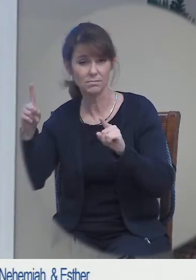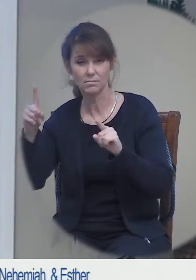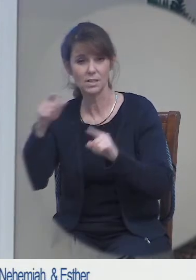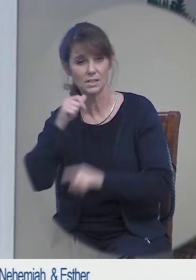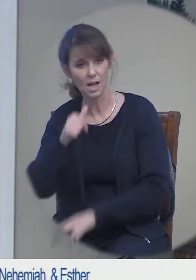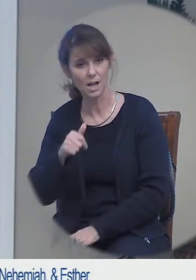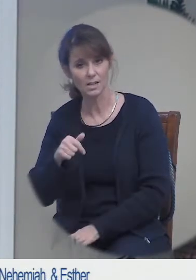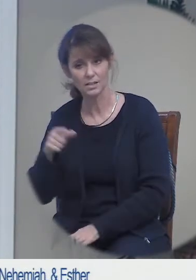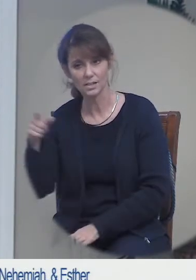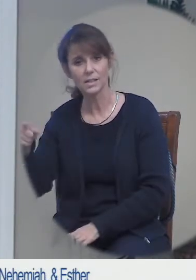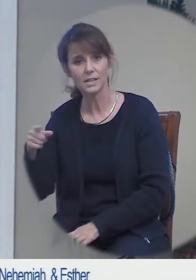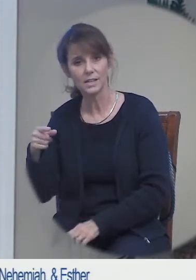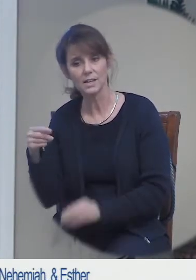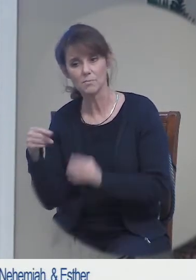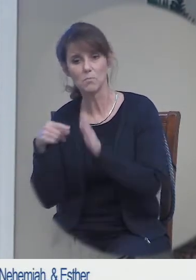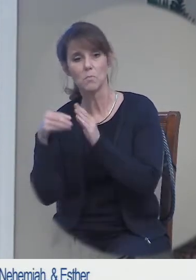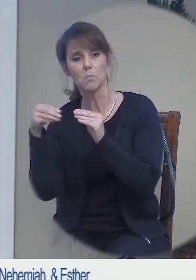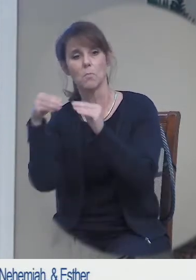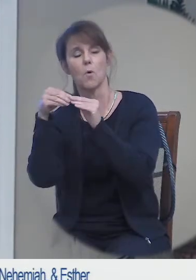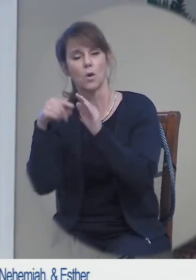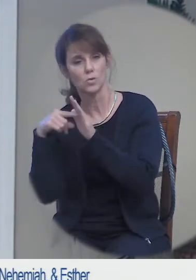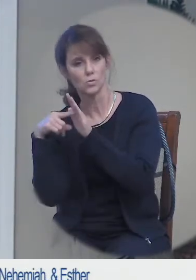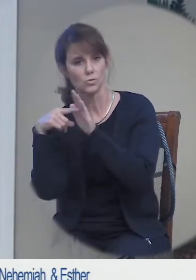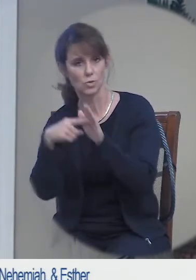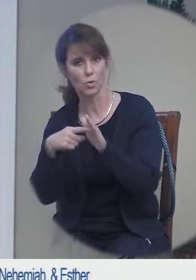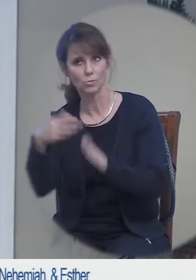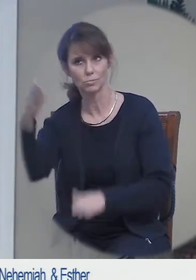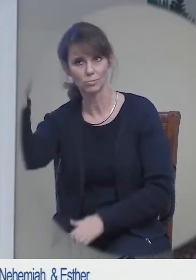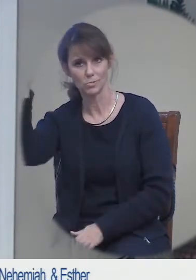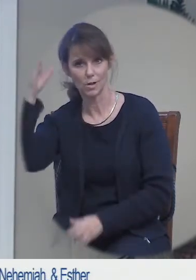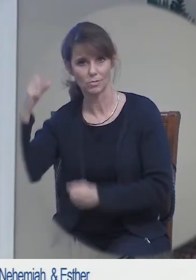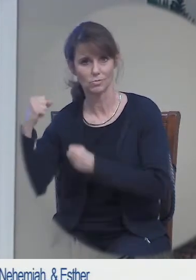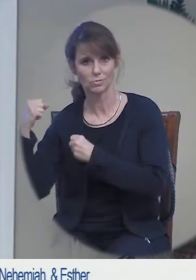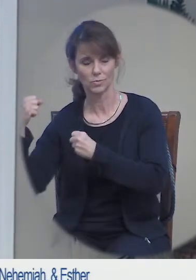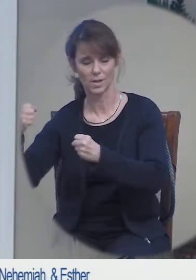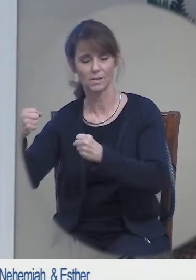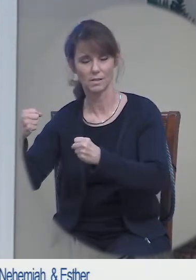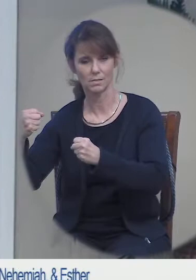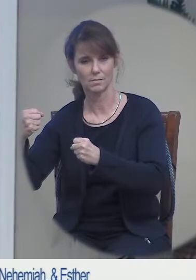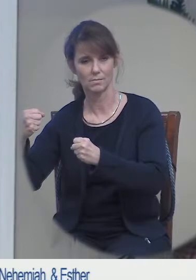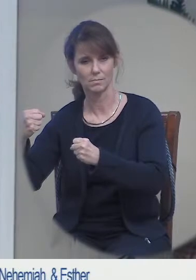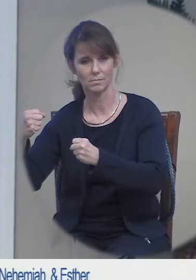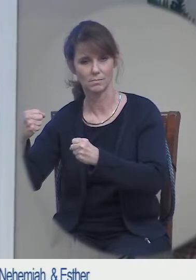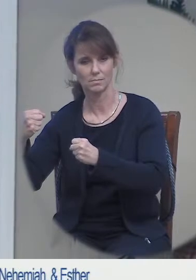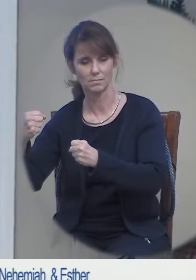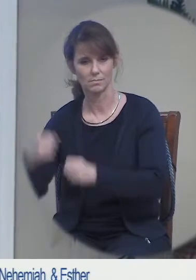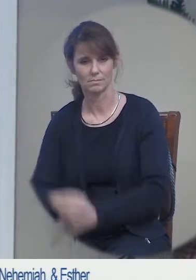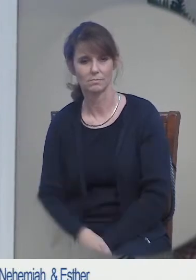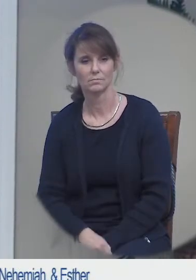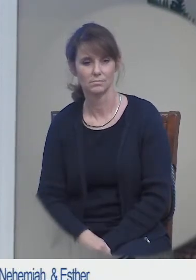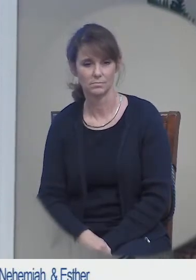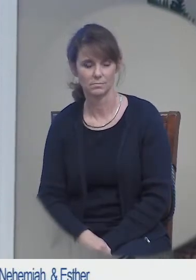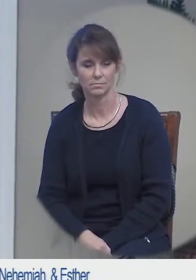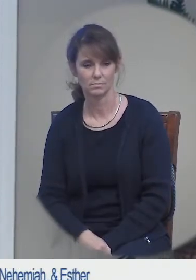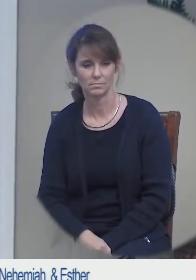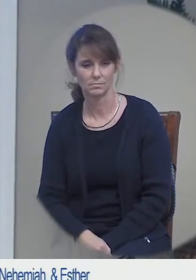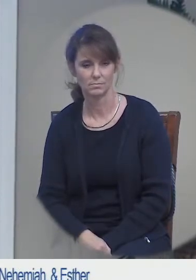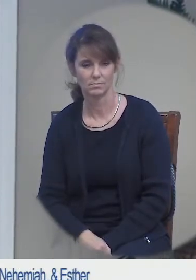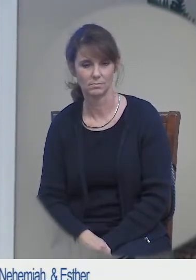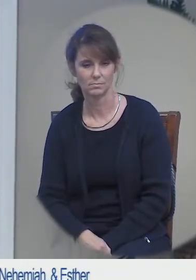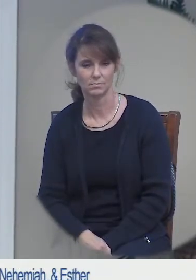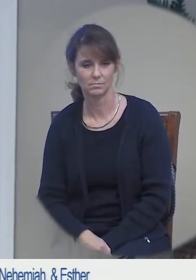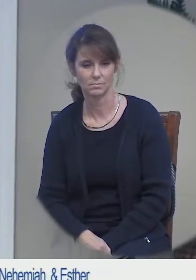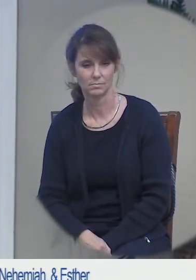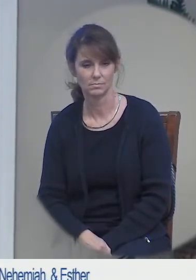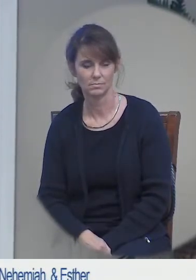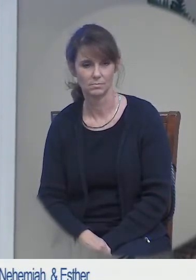showed forth the grandeur of God even more. So much so, the countenance of the nations fell.